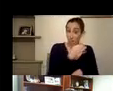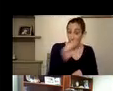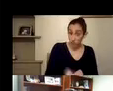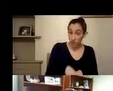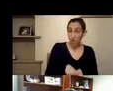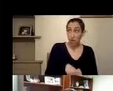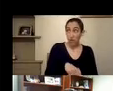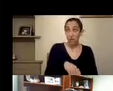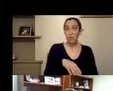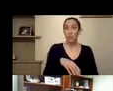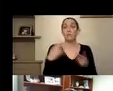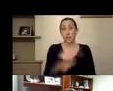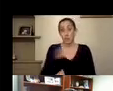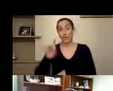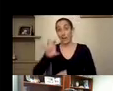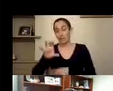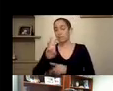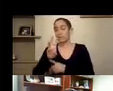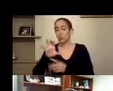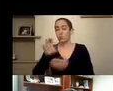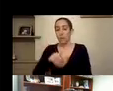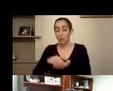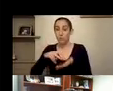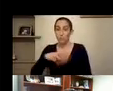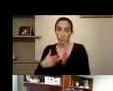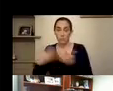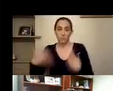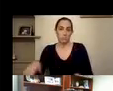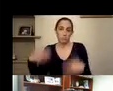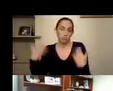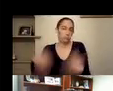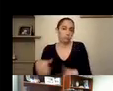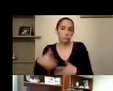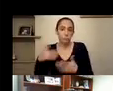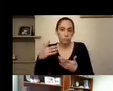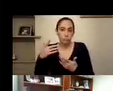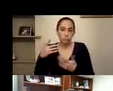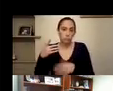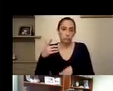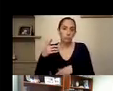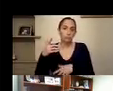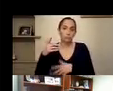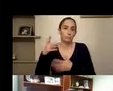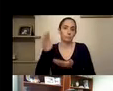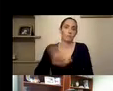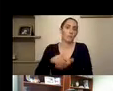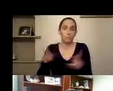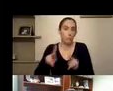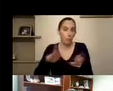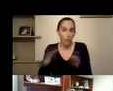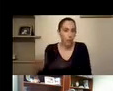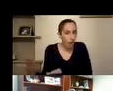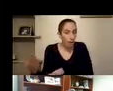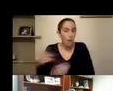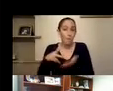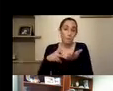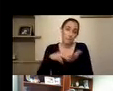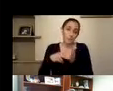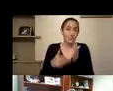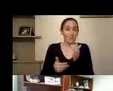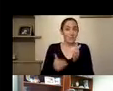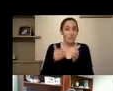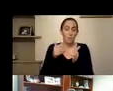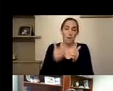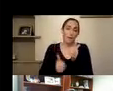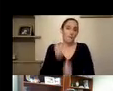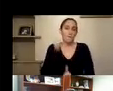many as 30,000 people here in Monroe County alone could die. That means that every single family would be affected. And here in the